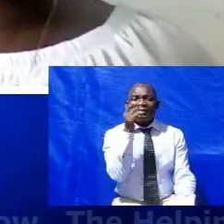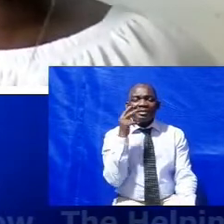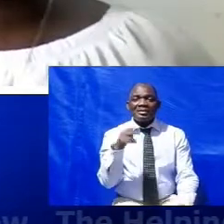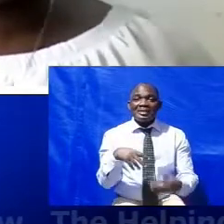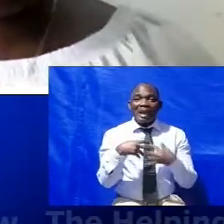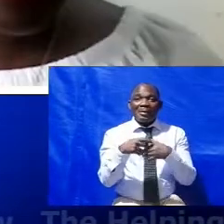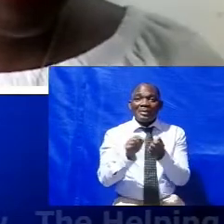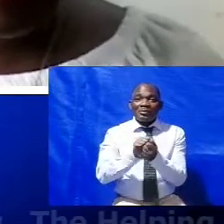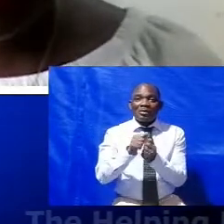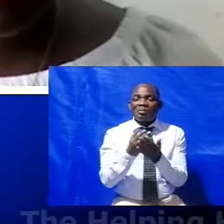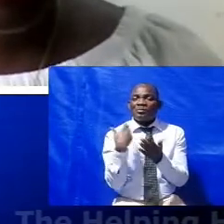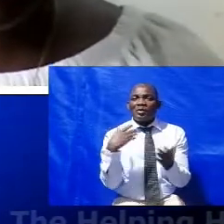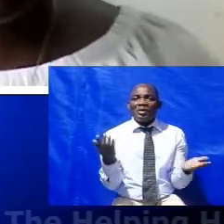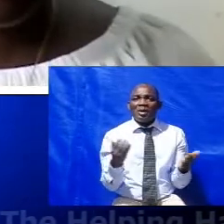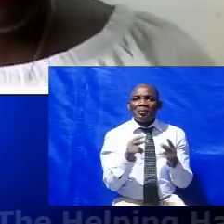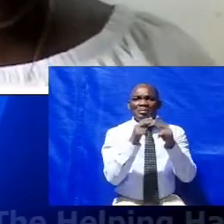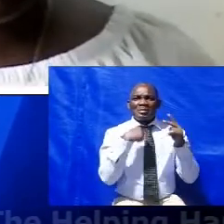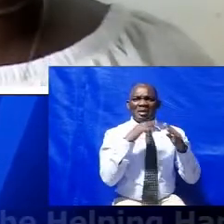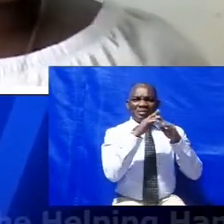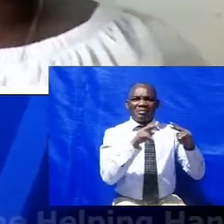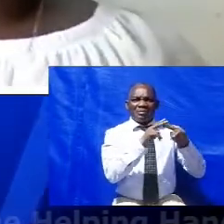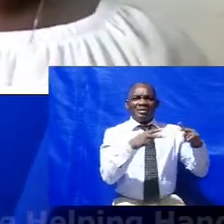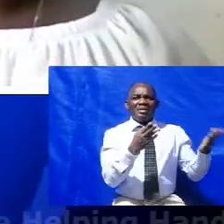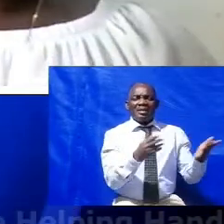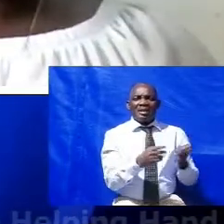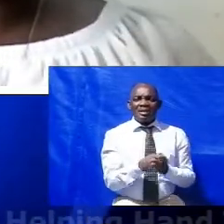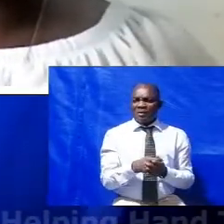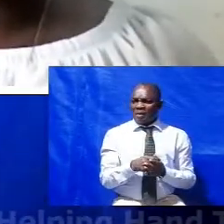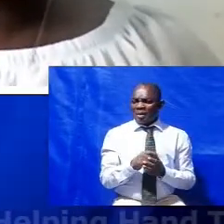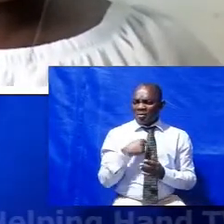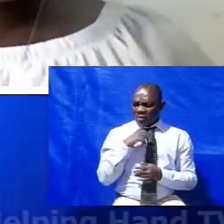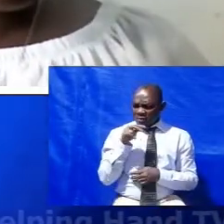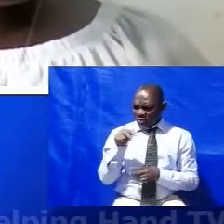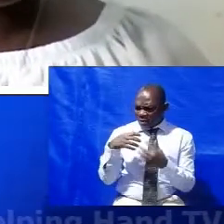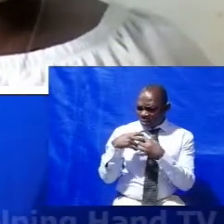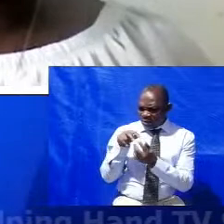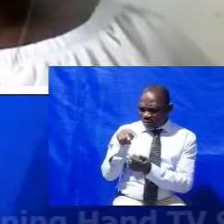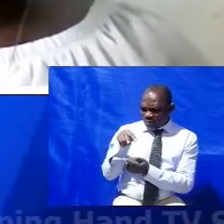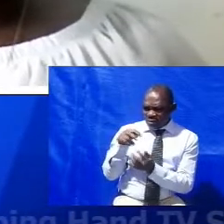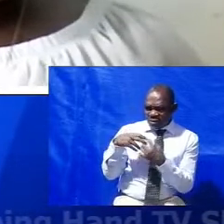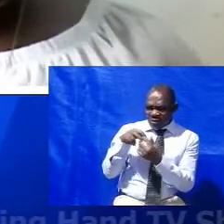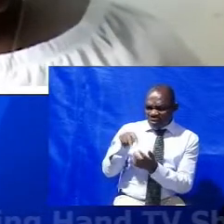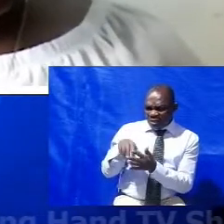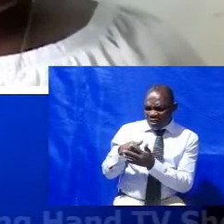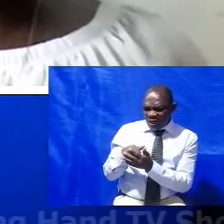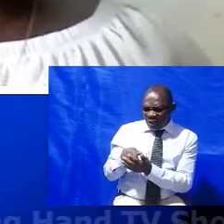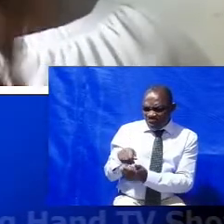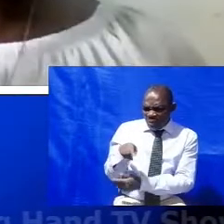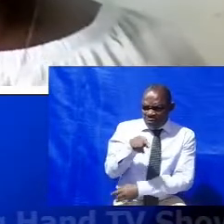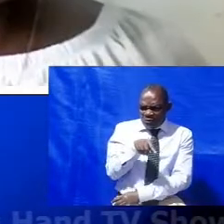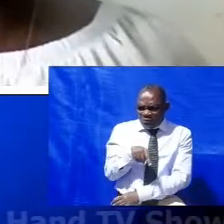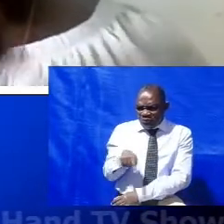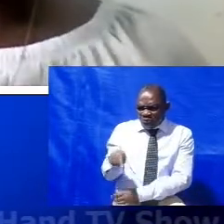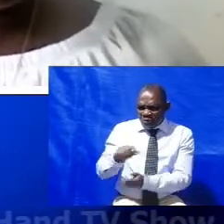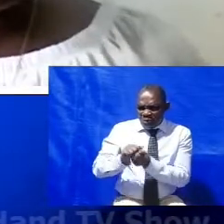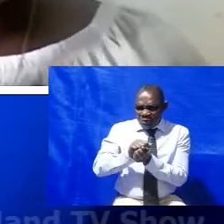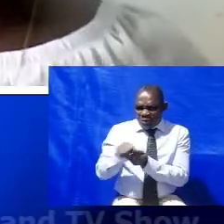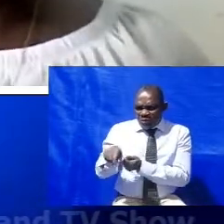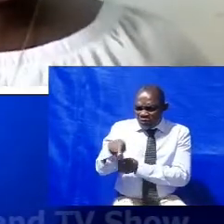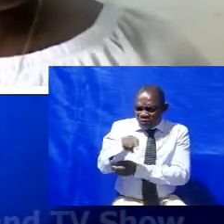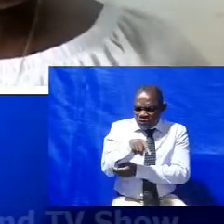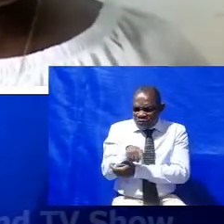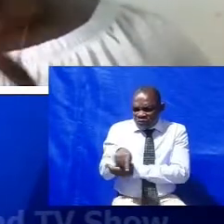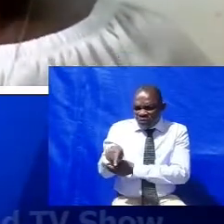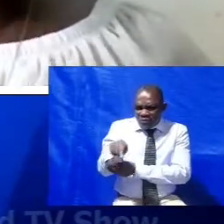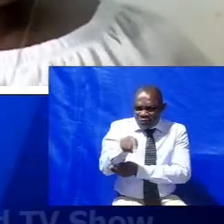And I had never seen these things in the village. So I'm like, so I look at the machine, I look at how it is rotating